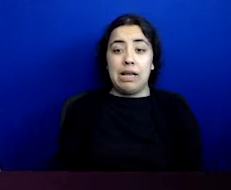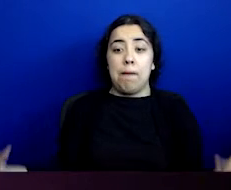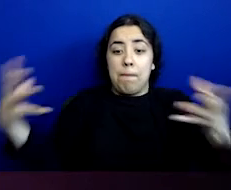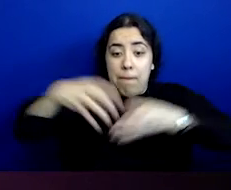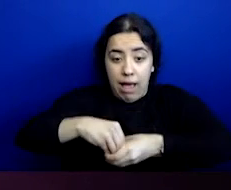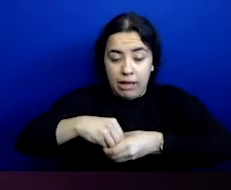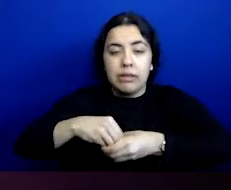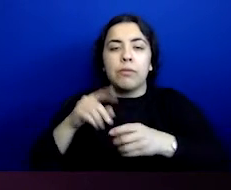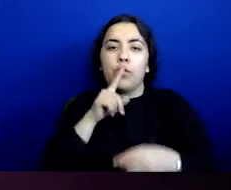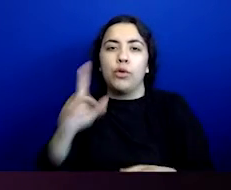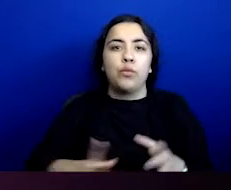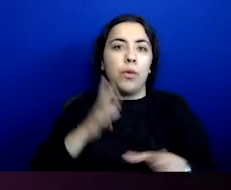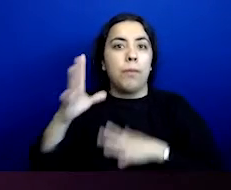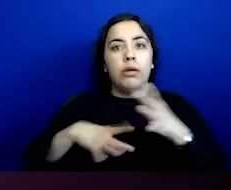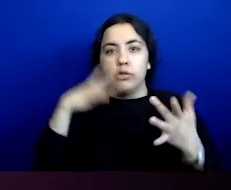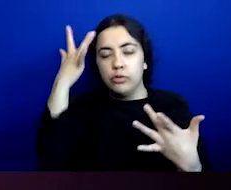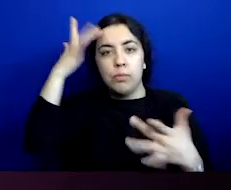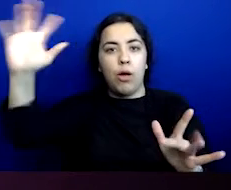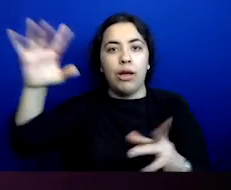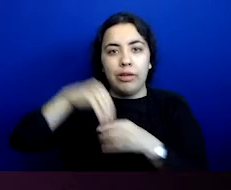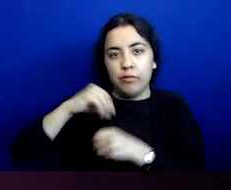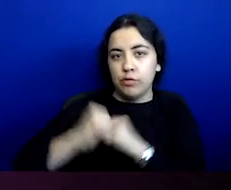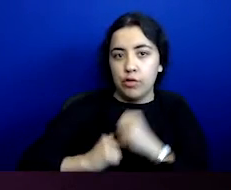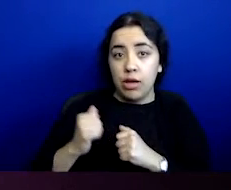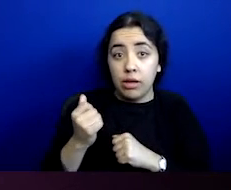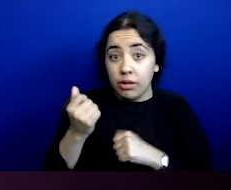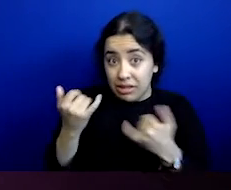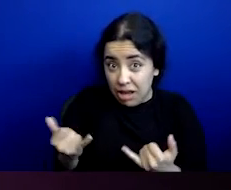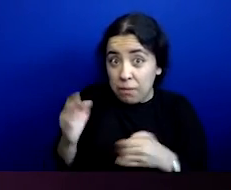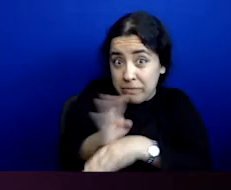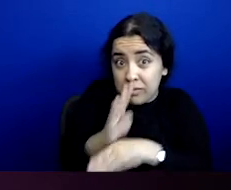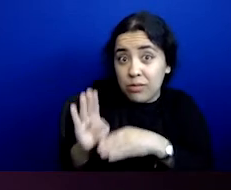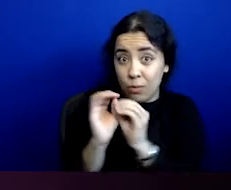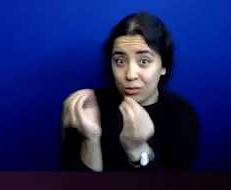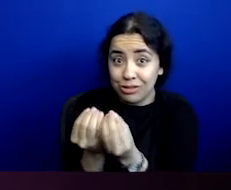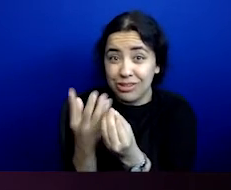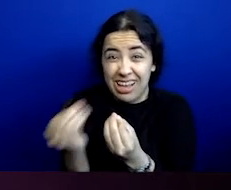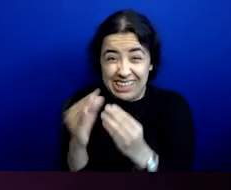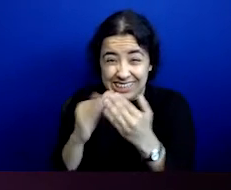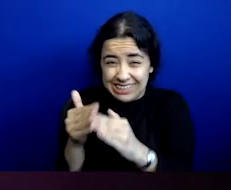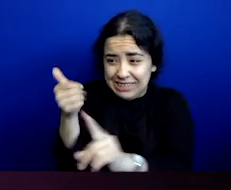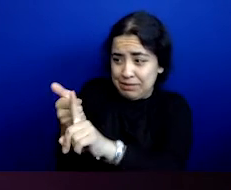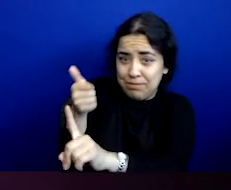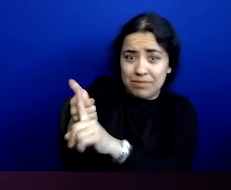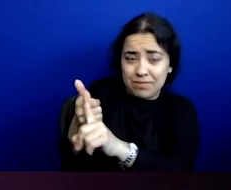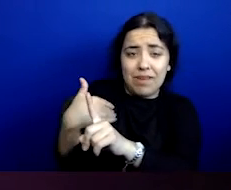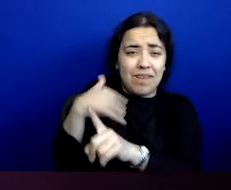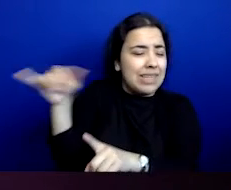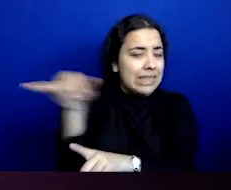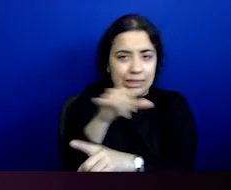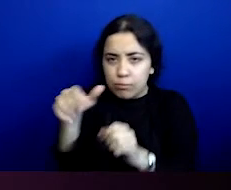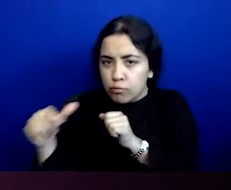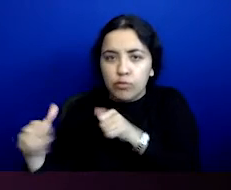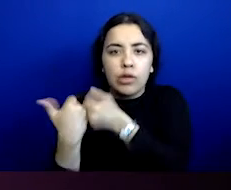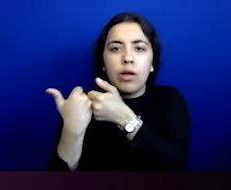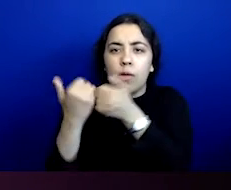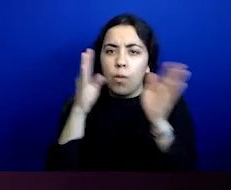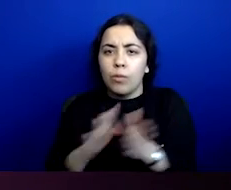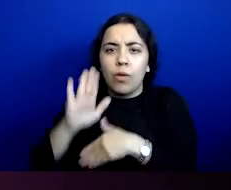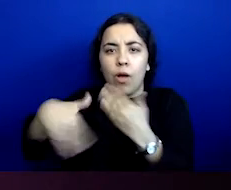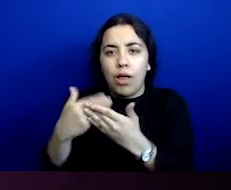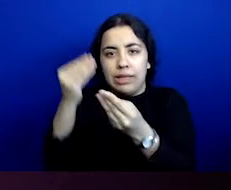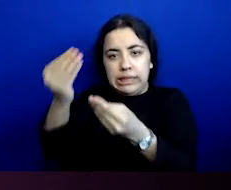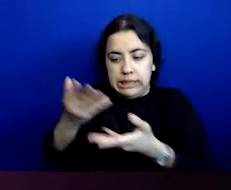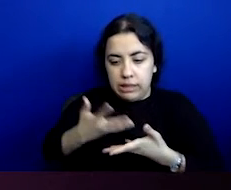really robust and kind of smart infrastructure. Now businesses, organizations, and even cities themselves have this challenge of organizing all this